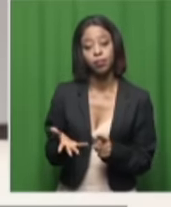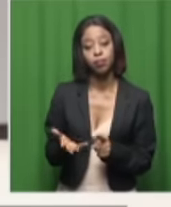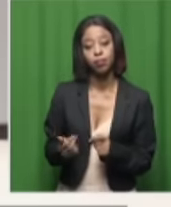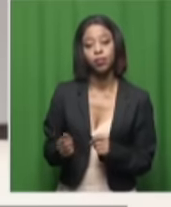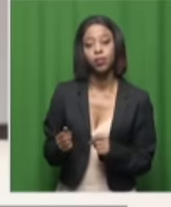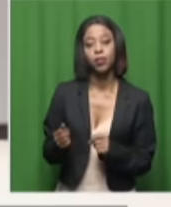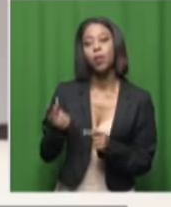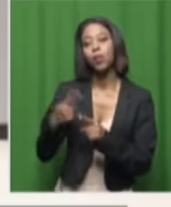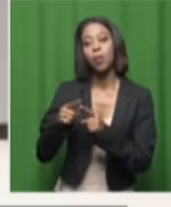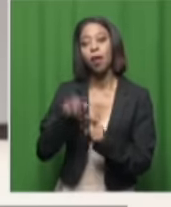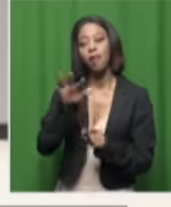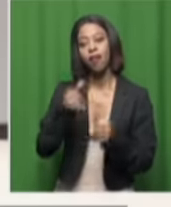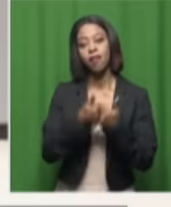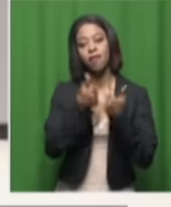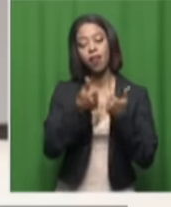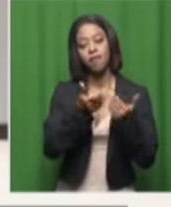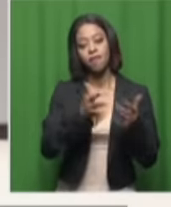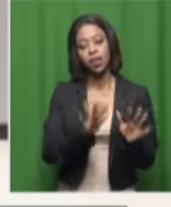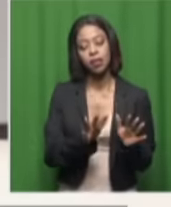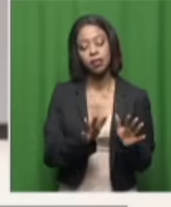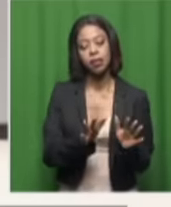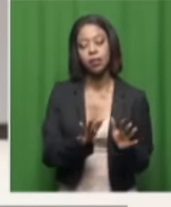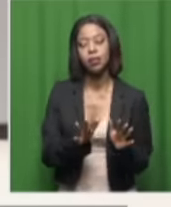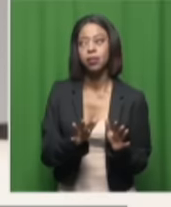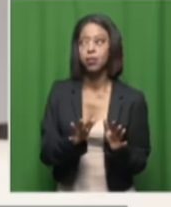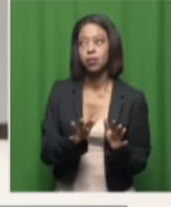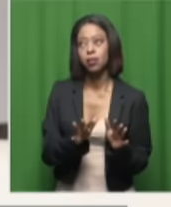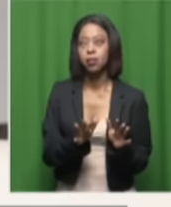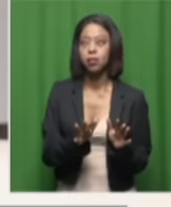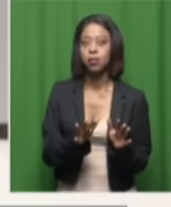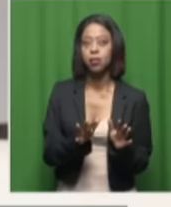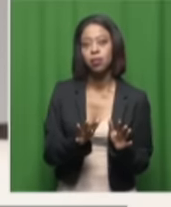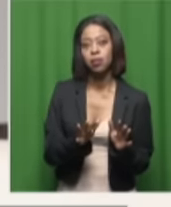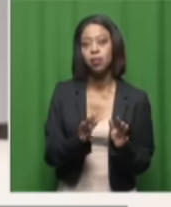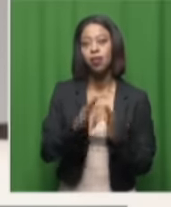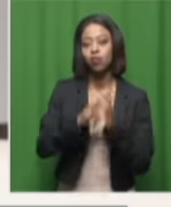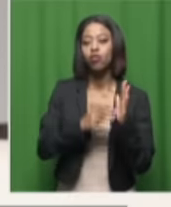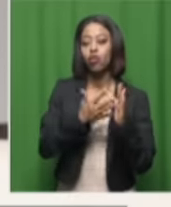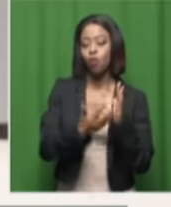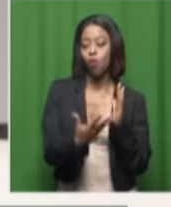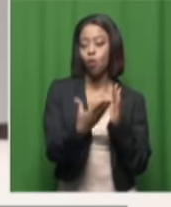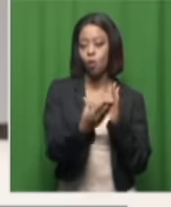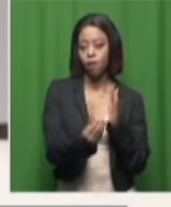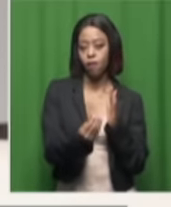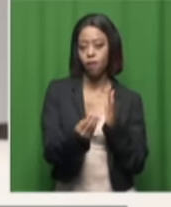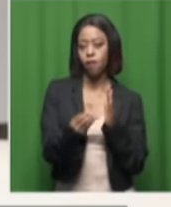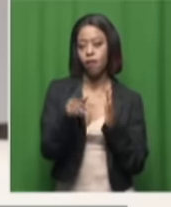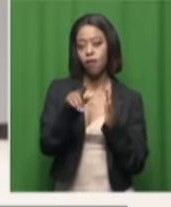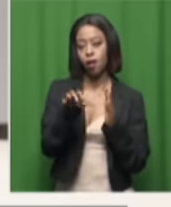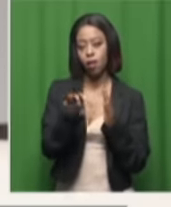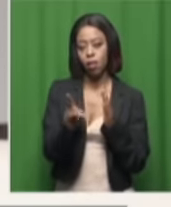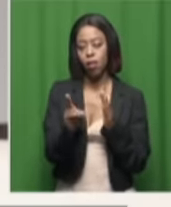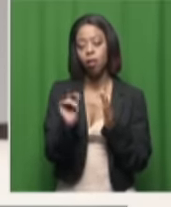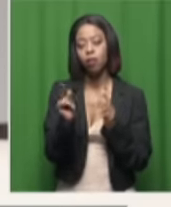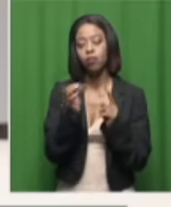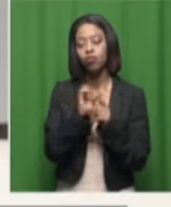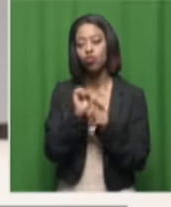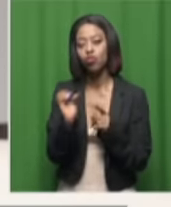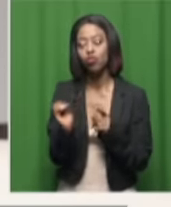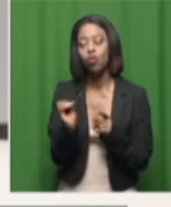only play 5 games in the league. We have a particular schedule early this season. We did